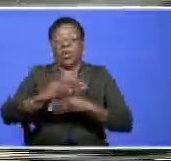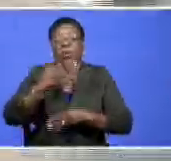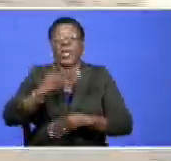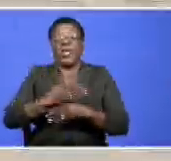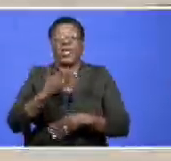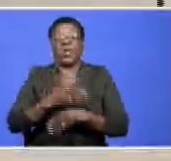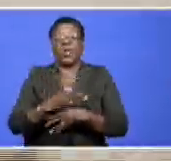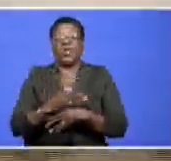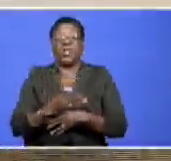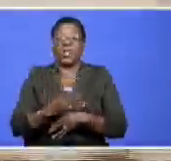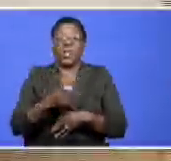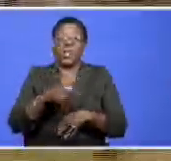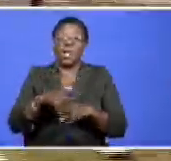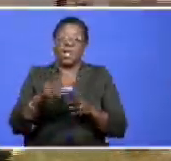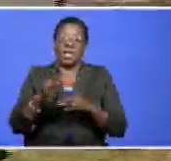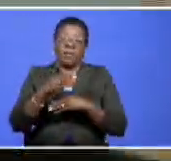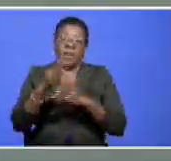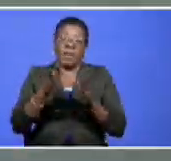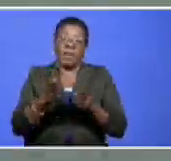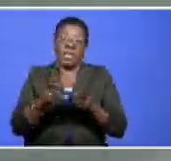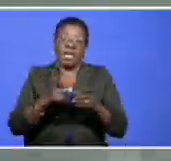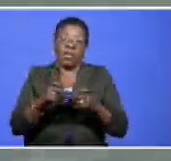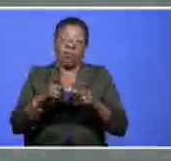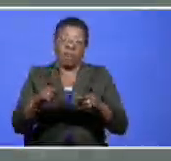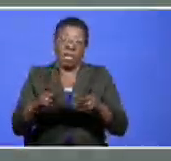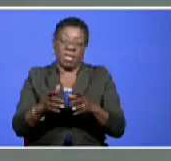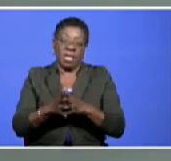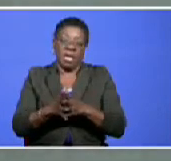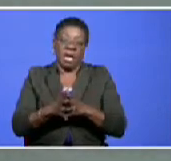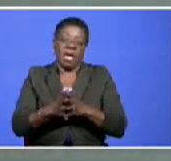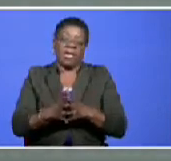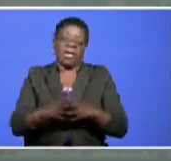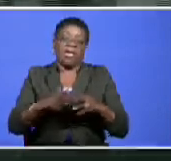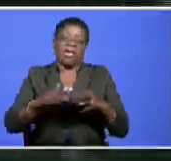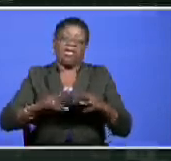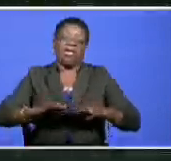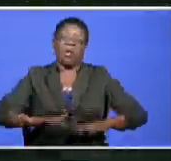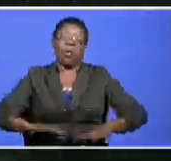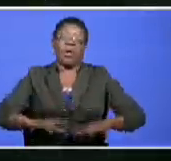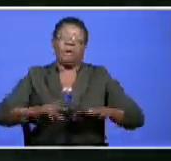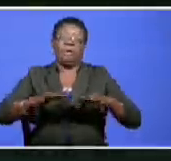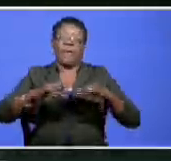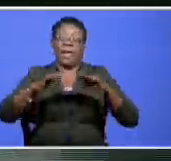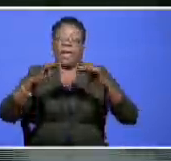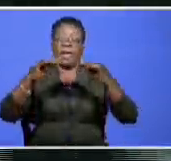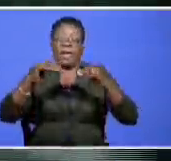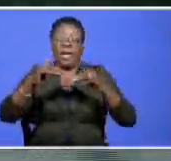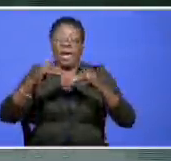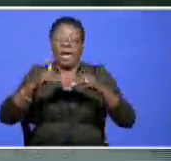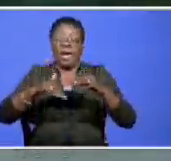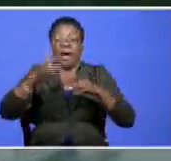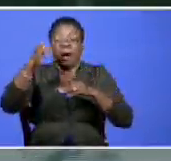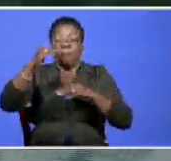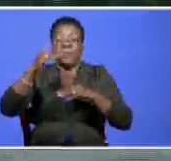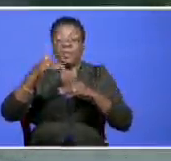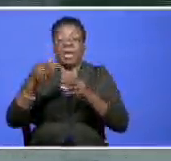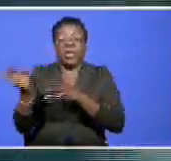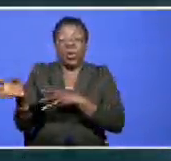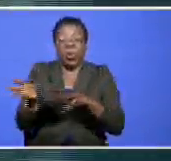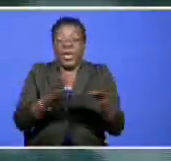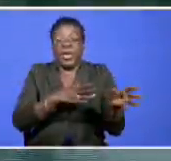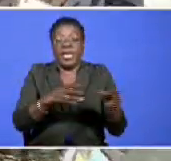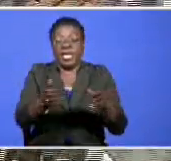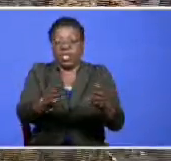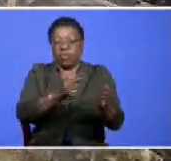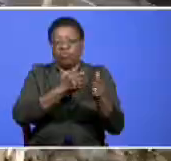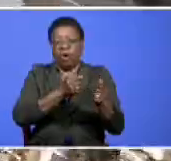out in the apartment and they had to run to the bathroom and my parents had to open the window and make sure that wind was blowing through because the pressure was